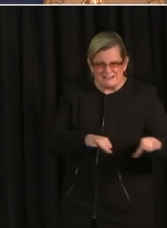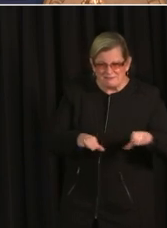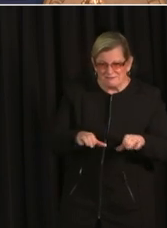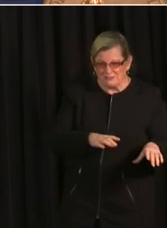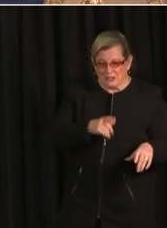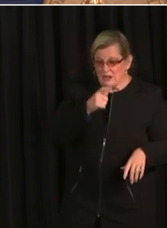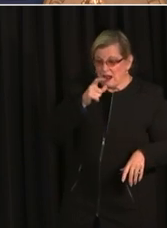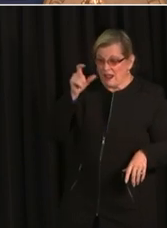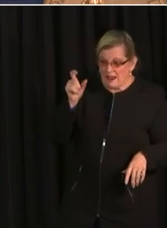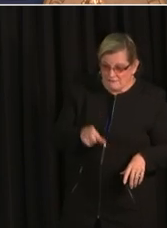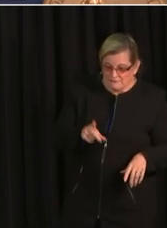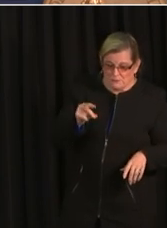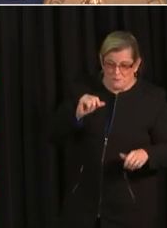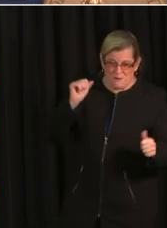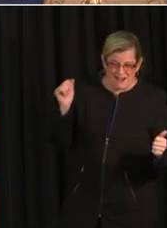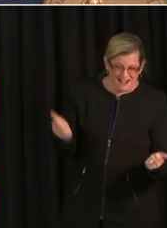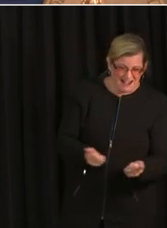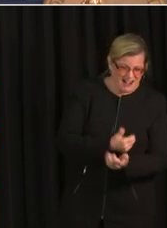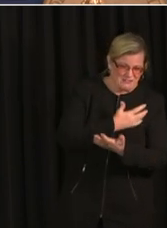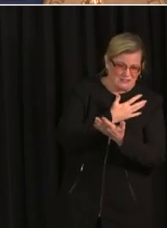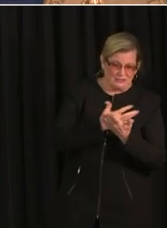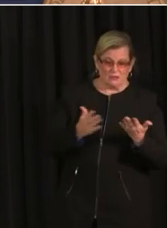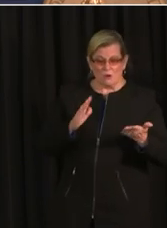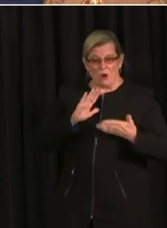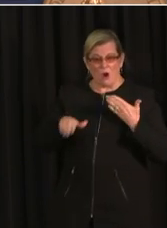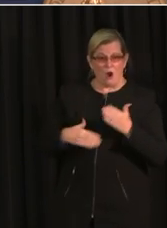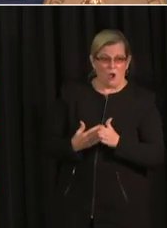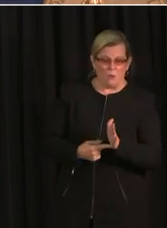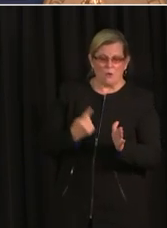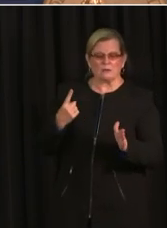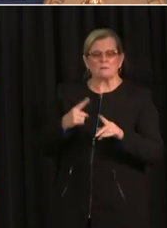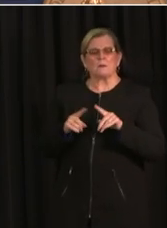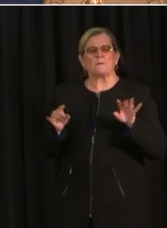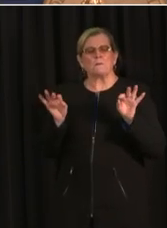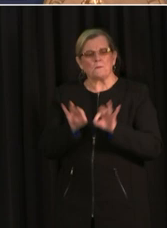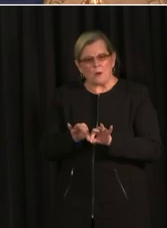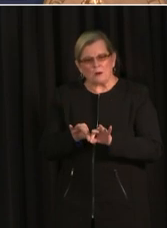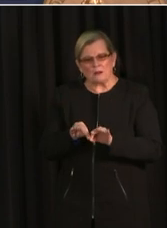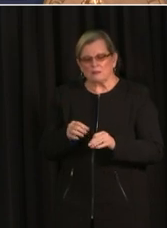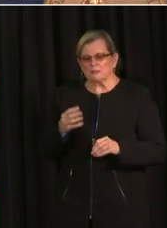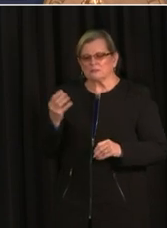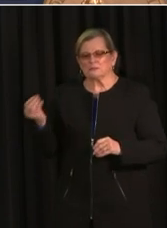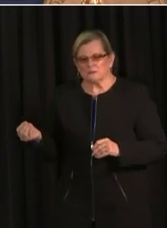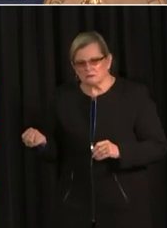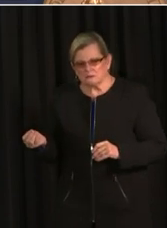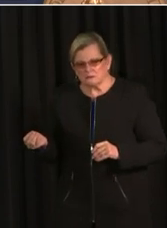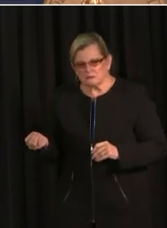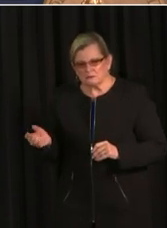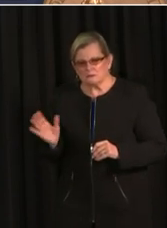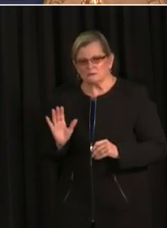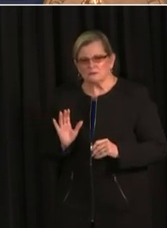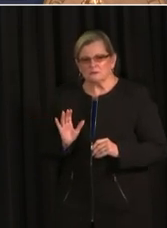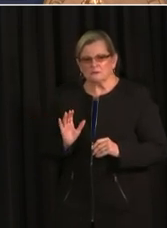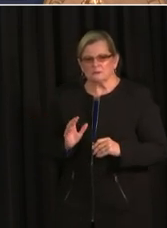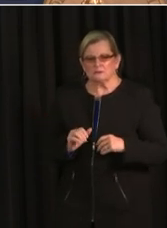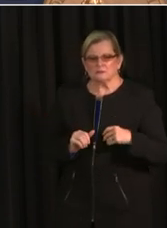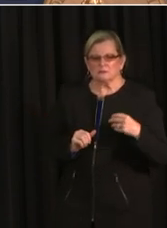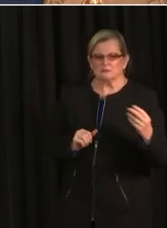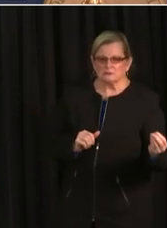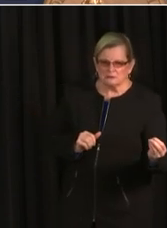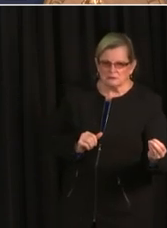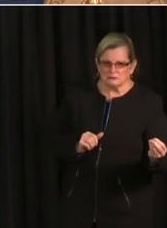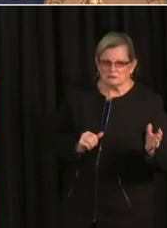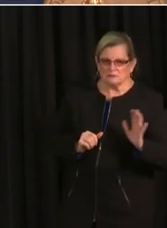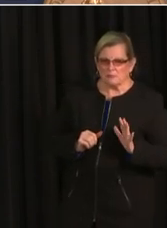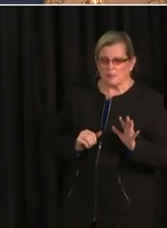them all at once, all in the same day, or multiple times a week. So continue to think about how